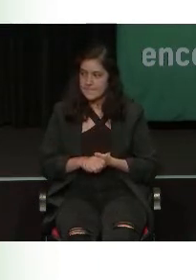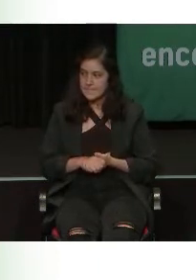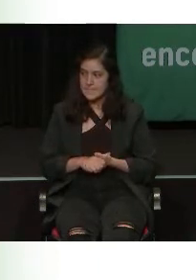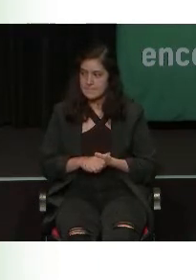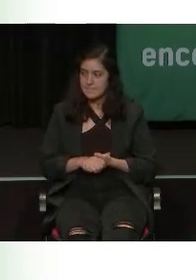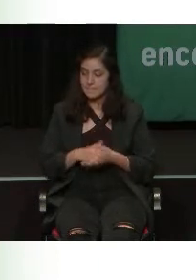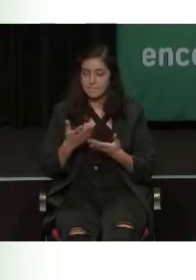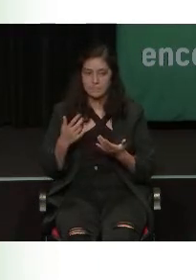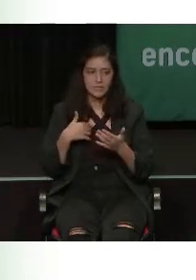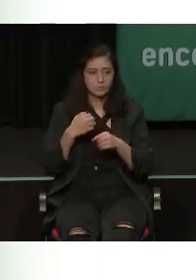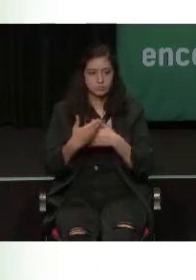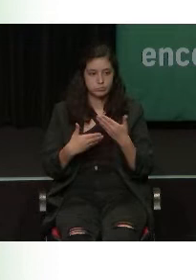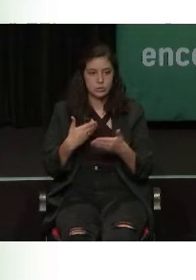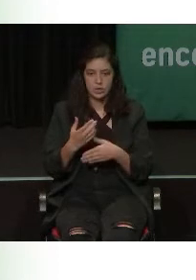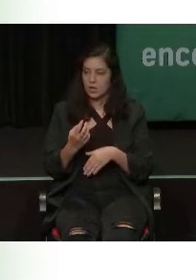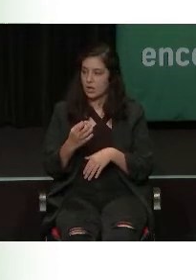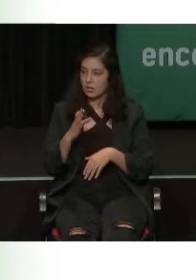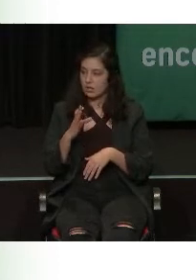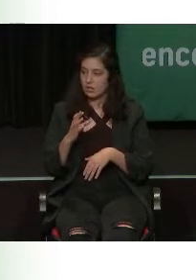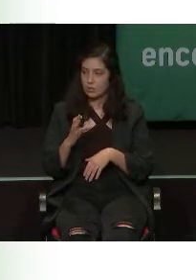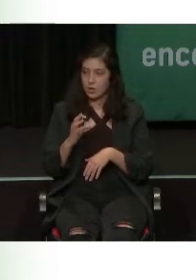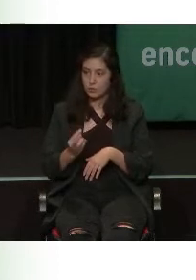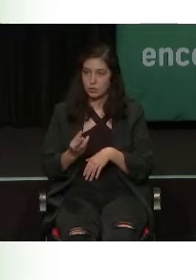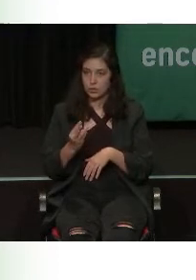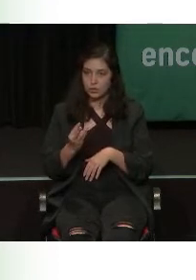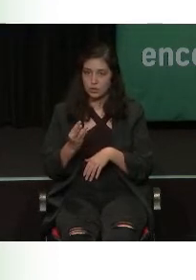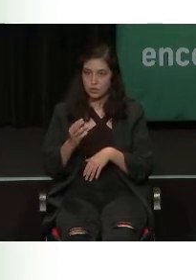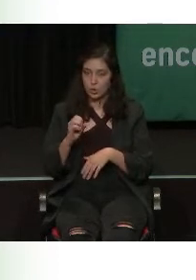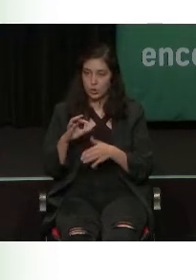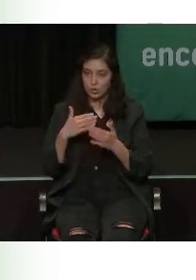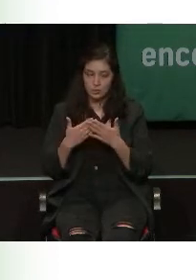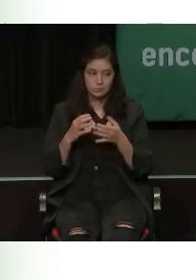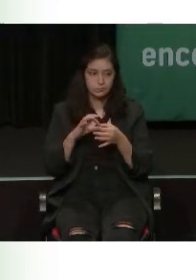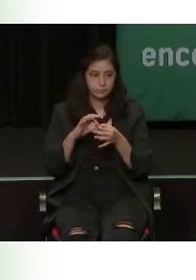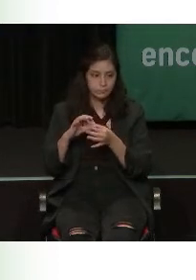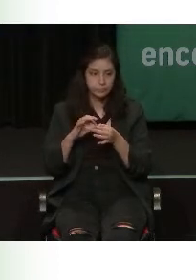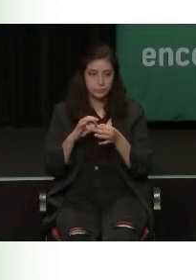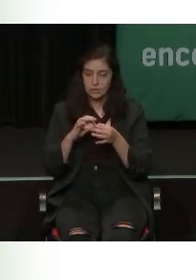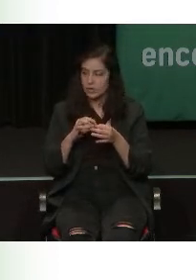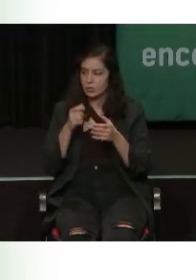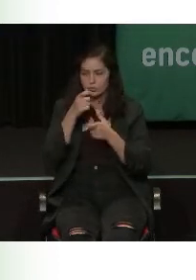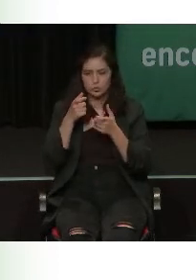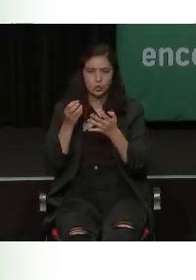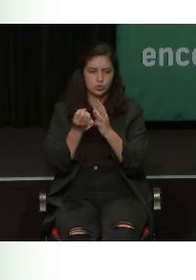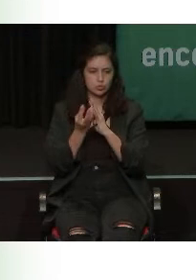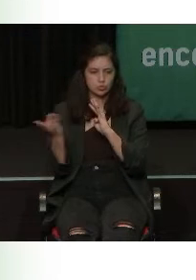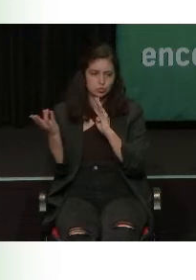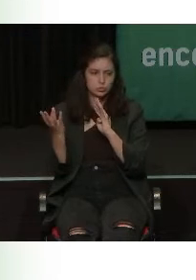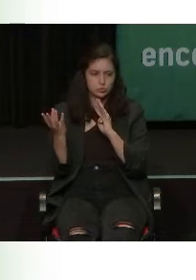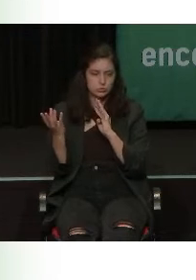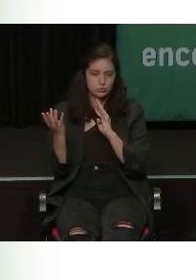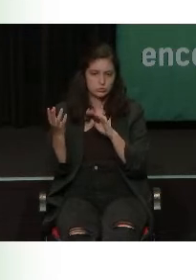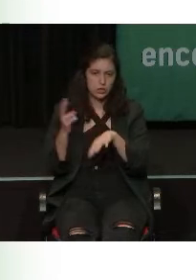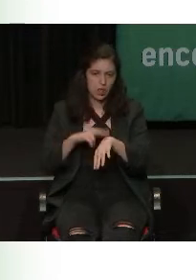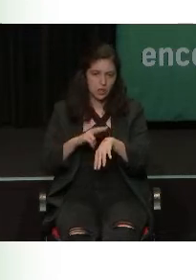with the attendance of WHO Director General, WTO Director General, WIPO Director General,